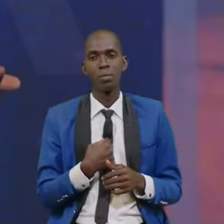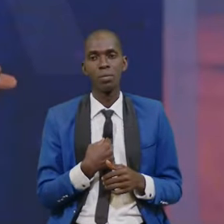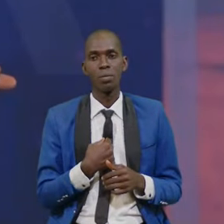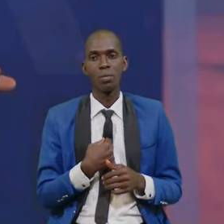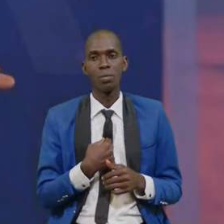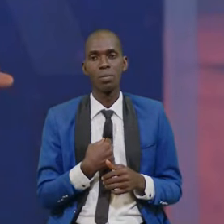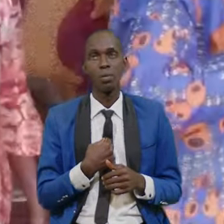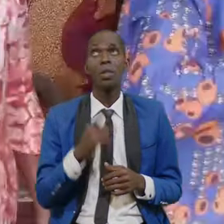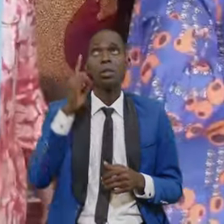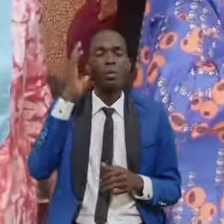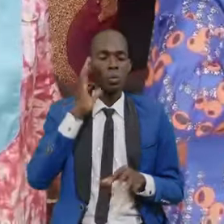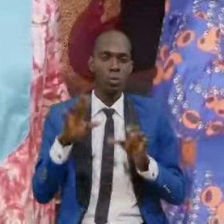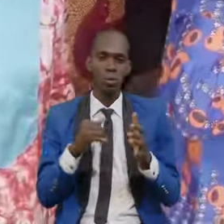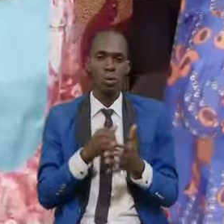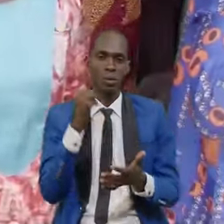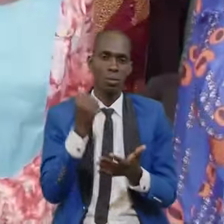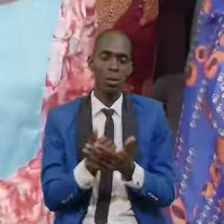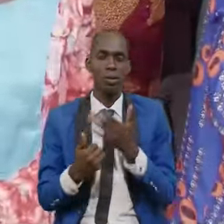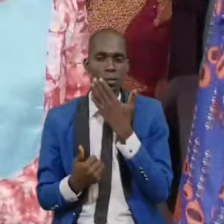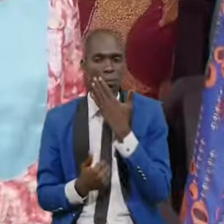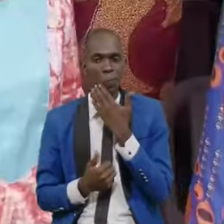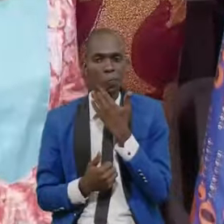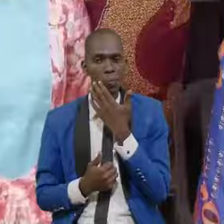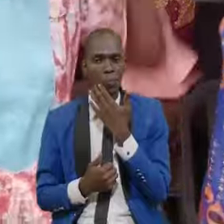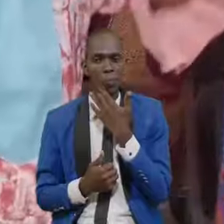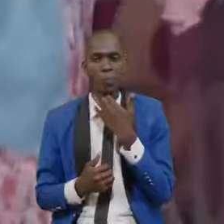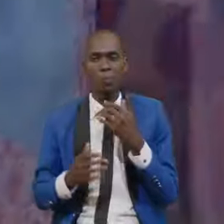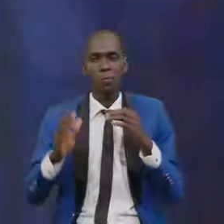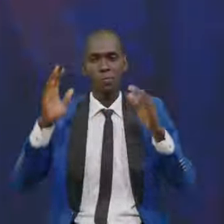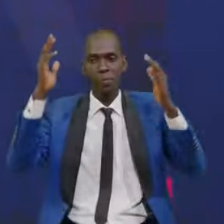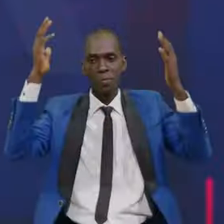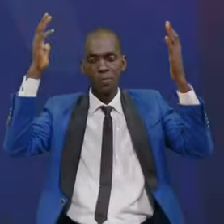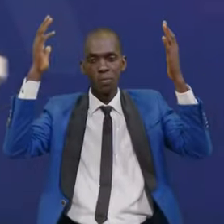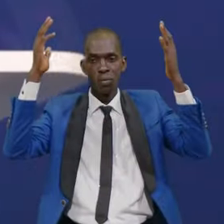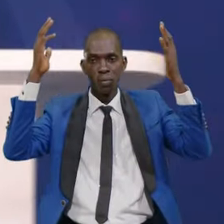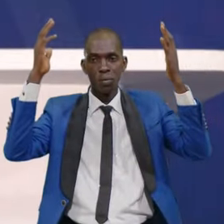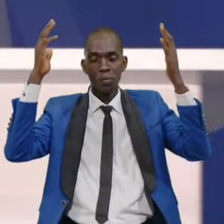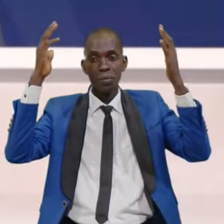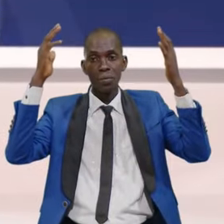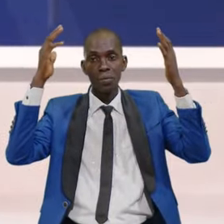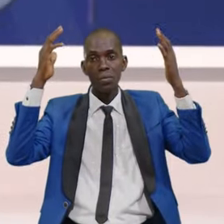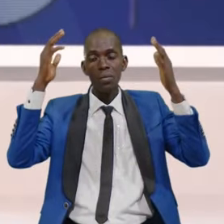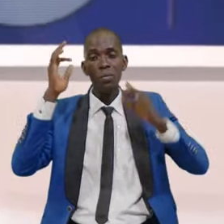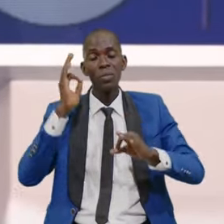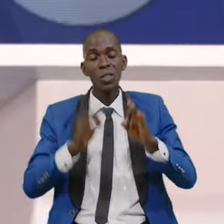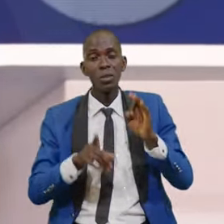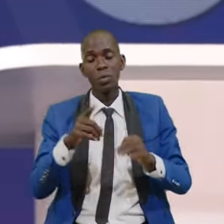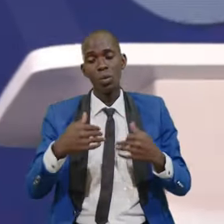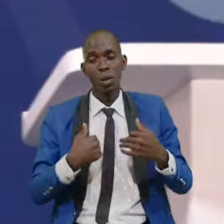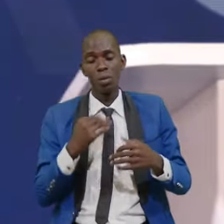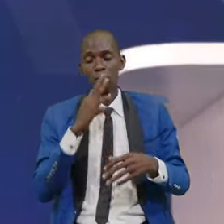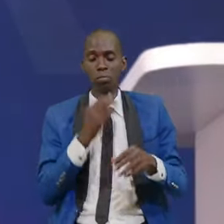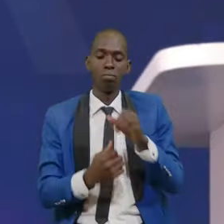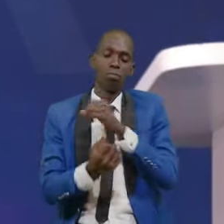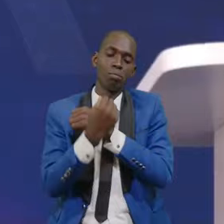He will do it. Yeah. Raise up that hand. If you have been defeated before,